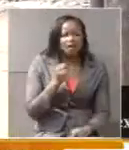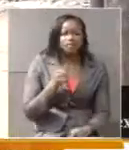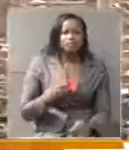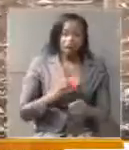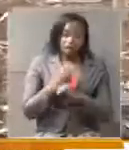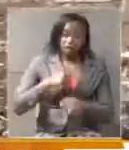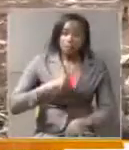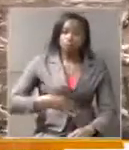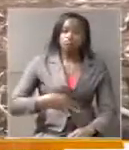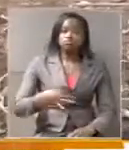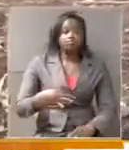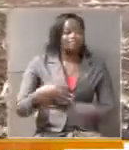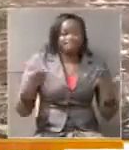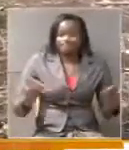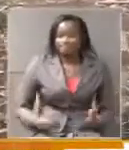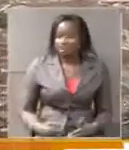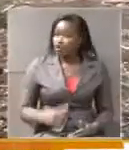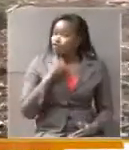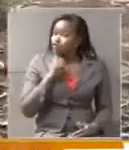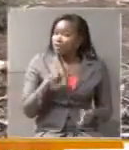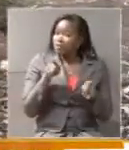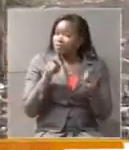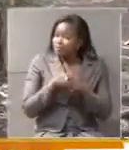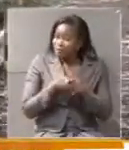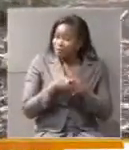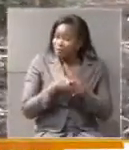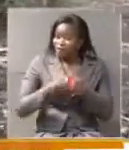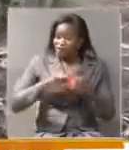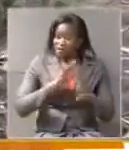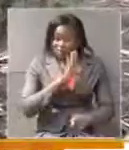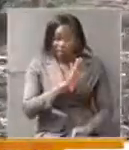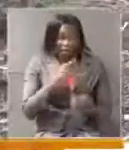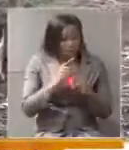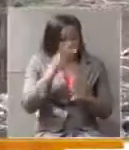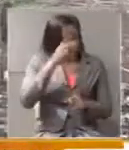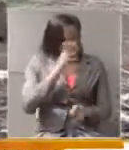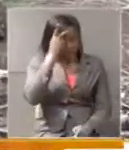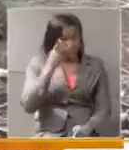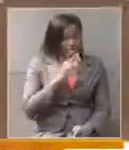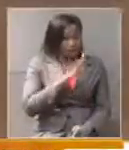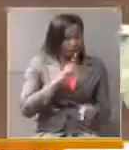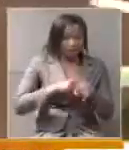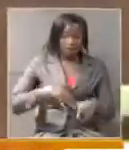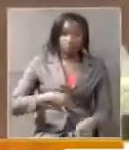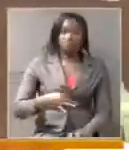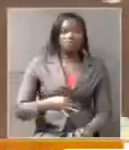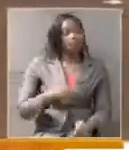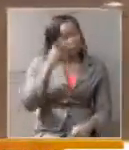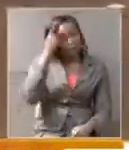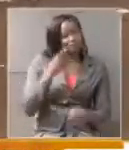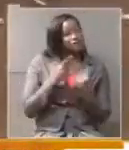nafunira olubuto. Unlike her colleagues who were victimized by their parents, her own supported her.